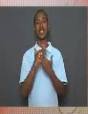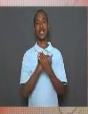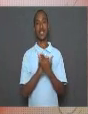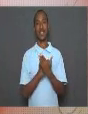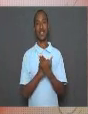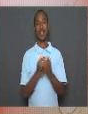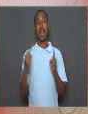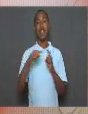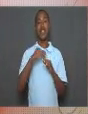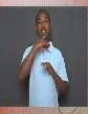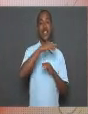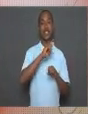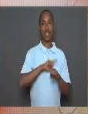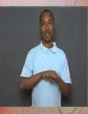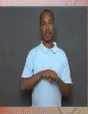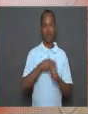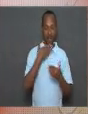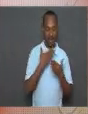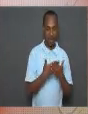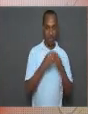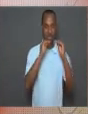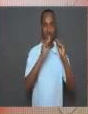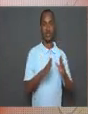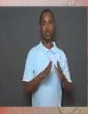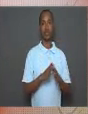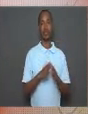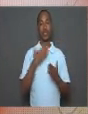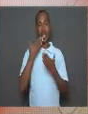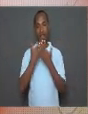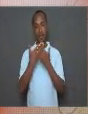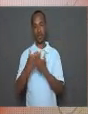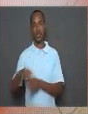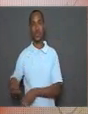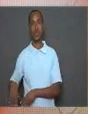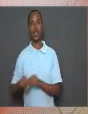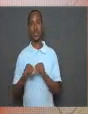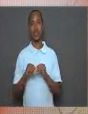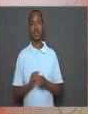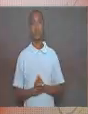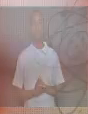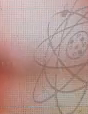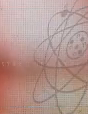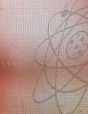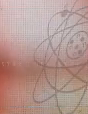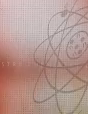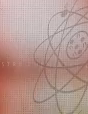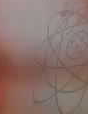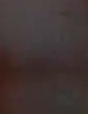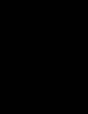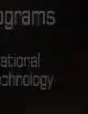lesson. Until next time, thank you, teacher. Thank you, students.